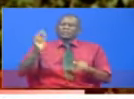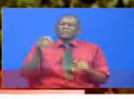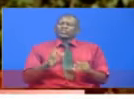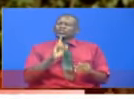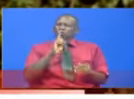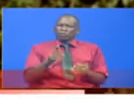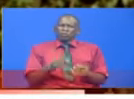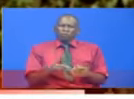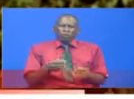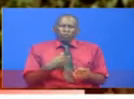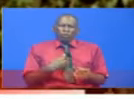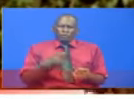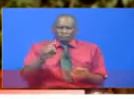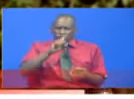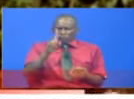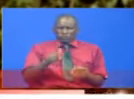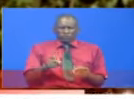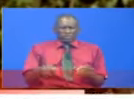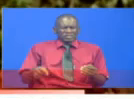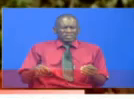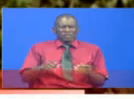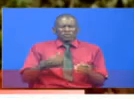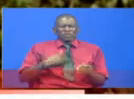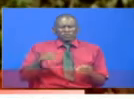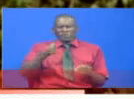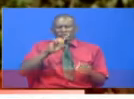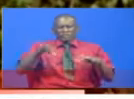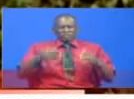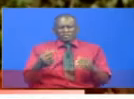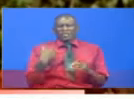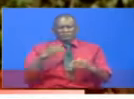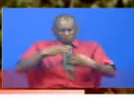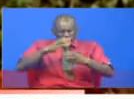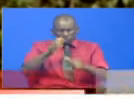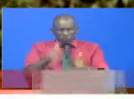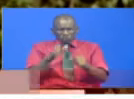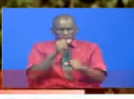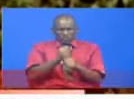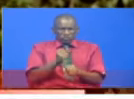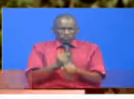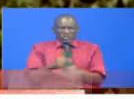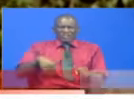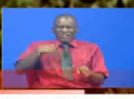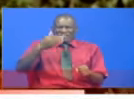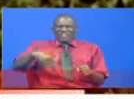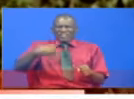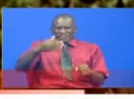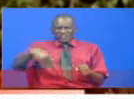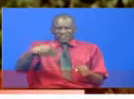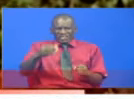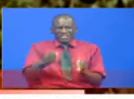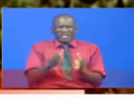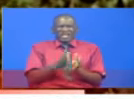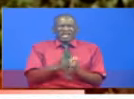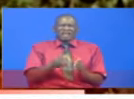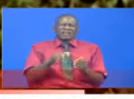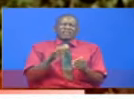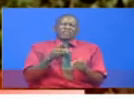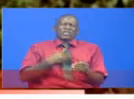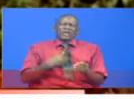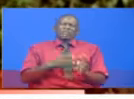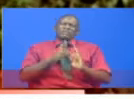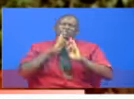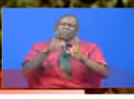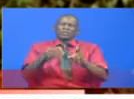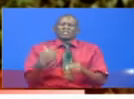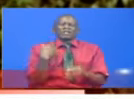There has been a query repeatedly on the number of tests that we are doing per day, and that we have been reporting the number of